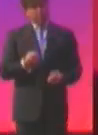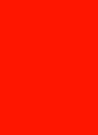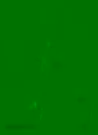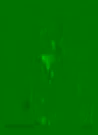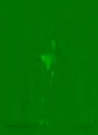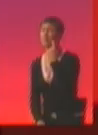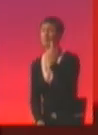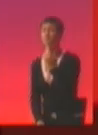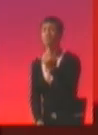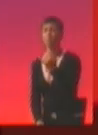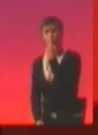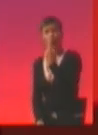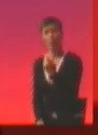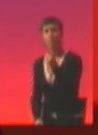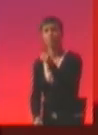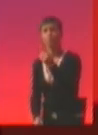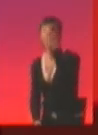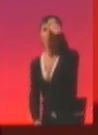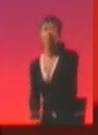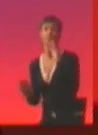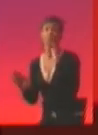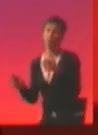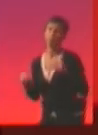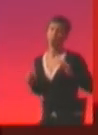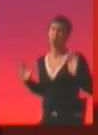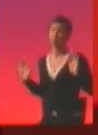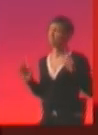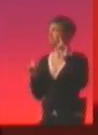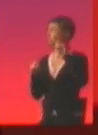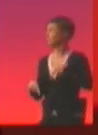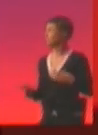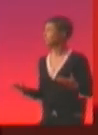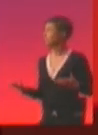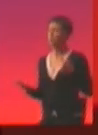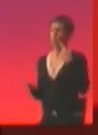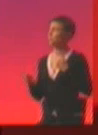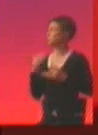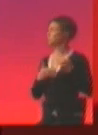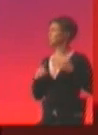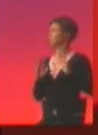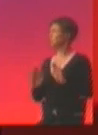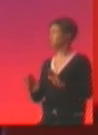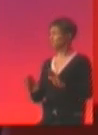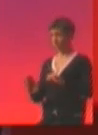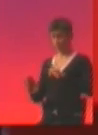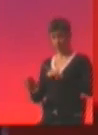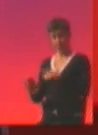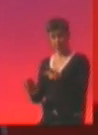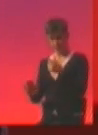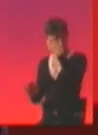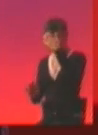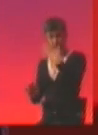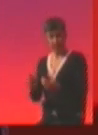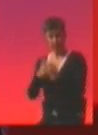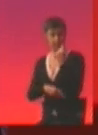would have been for governments to stand back, to turn their backs, to retrench, because that is what governments did